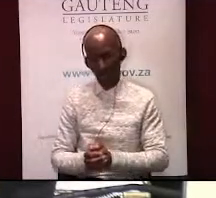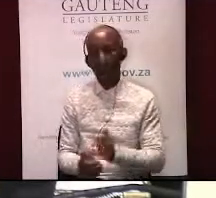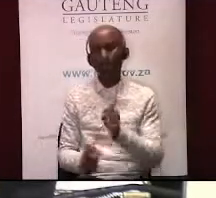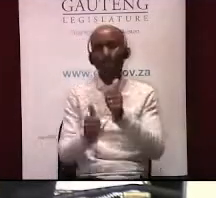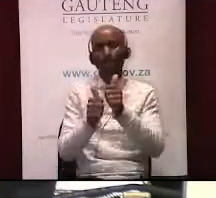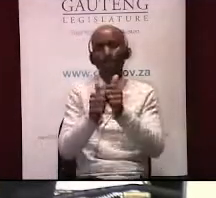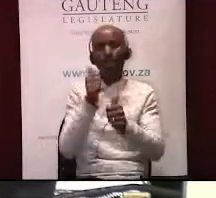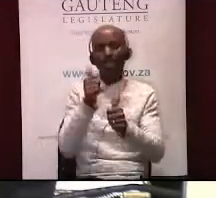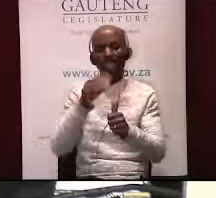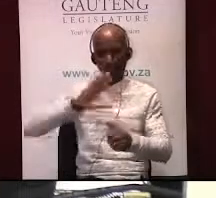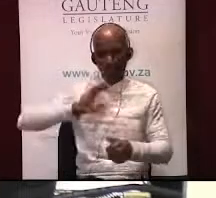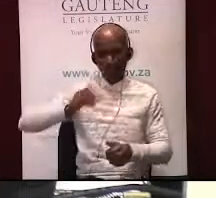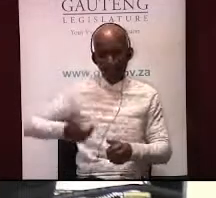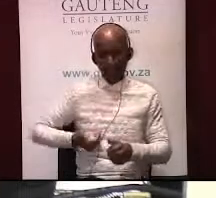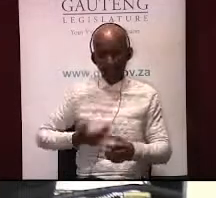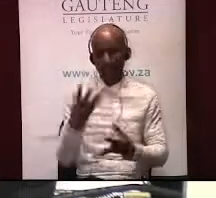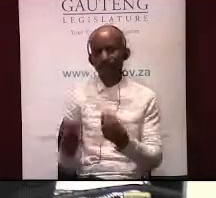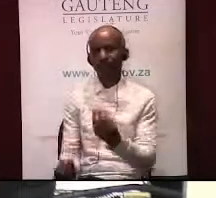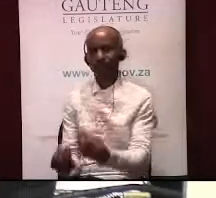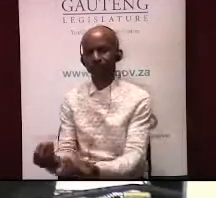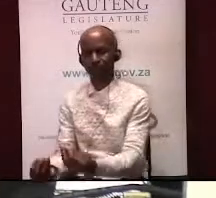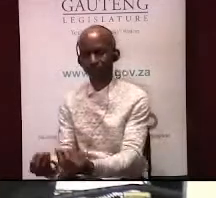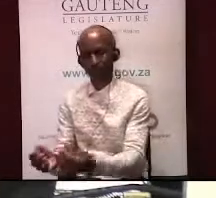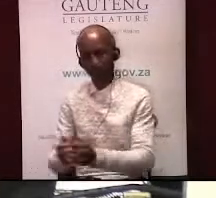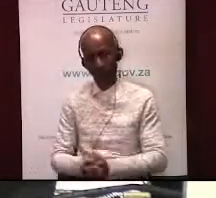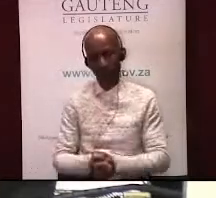mostly women and children.